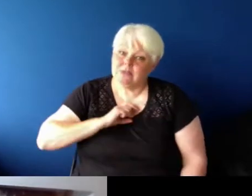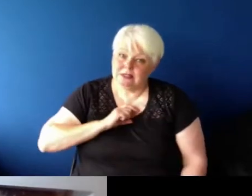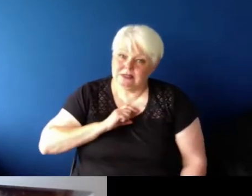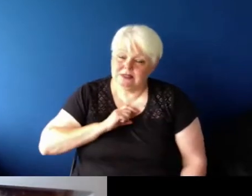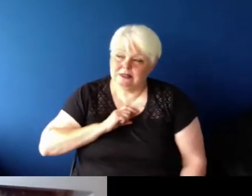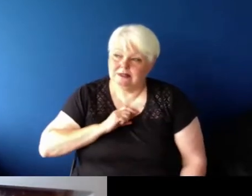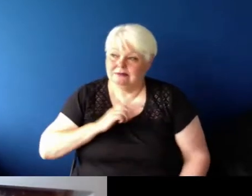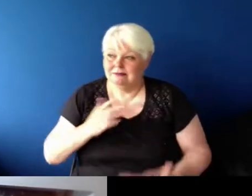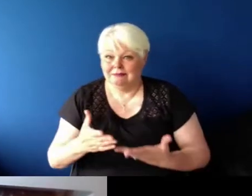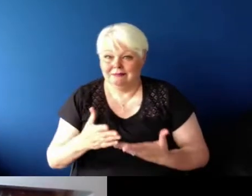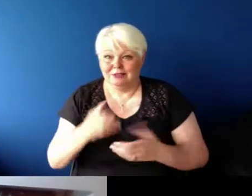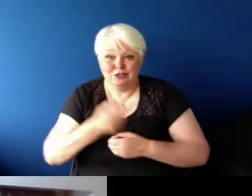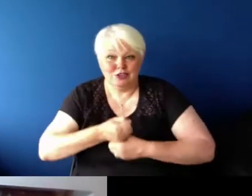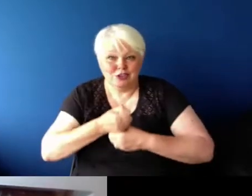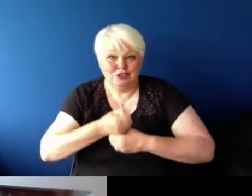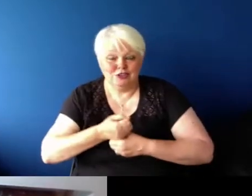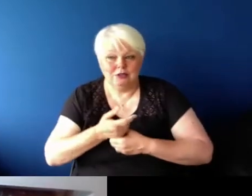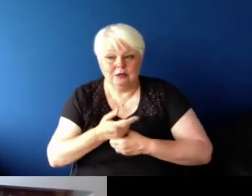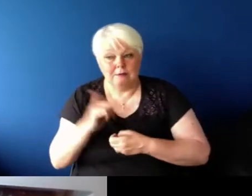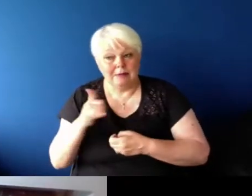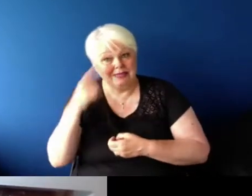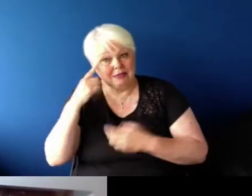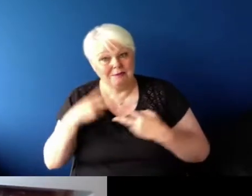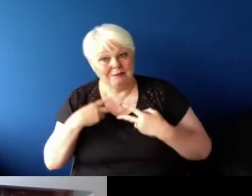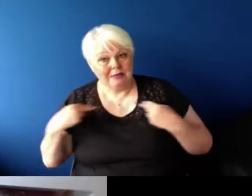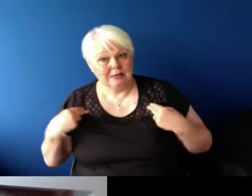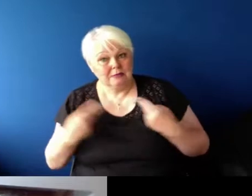but obviously that question resonates for all of us, I think.